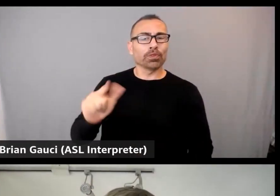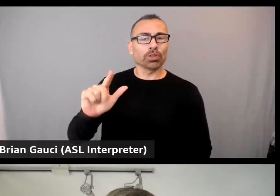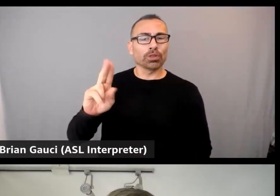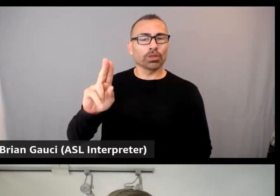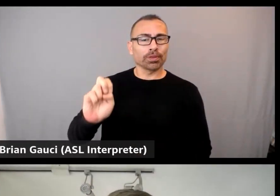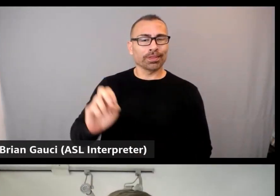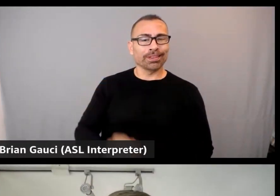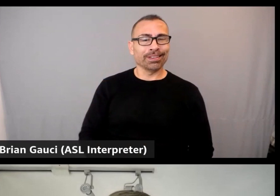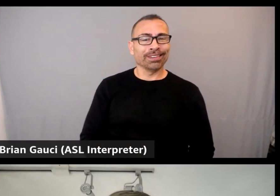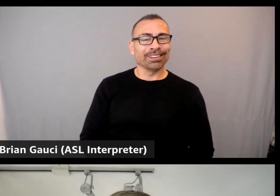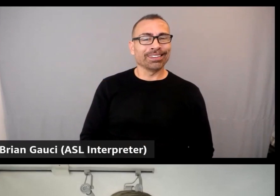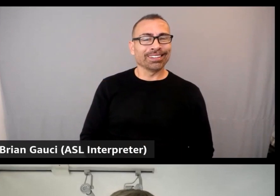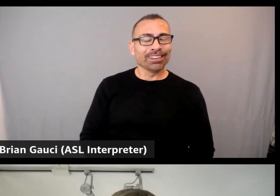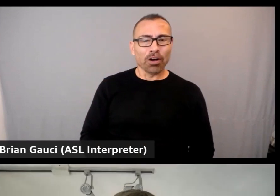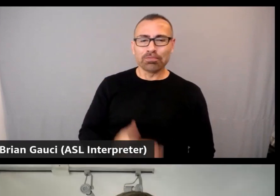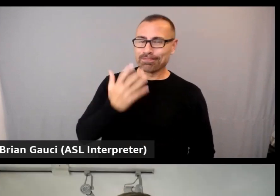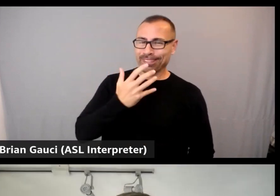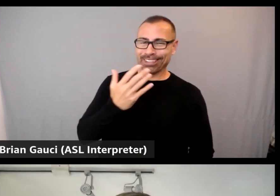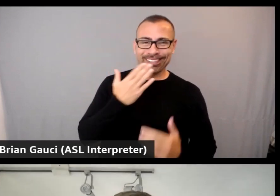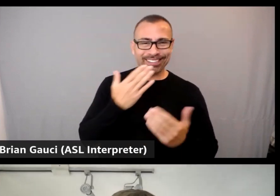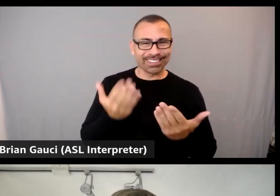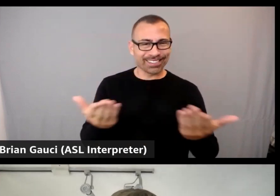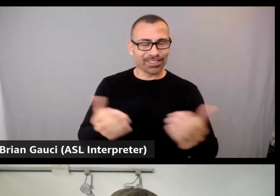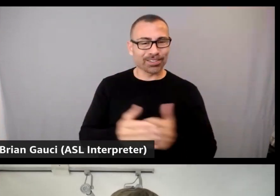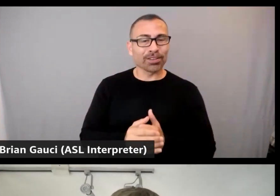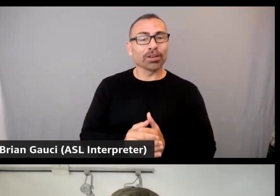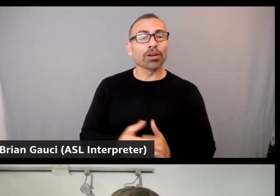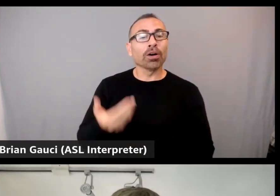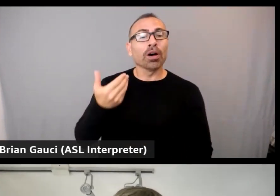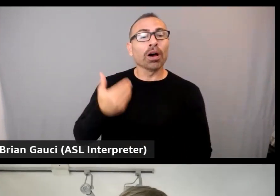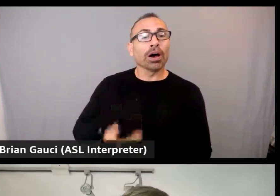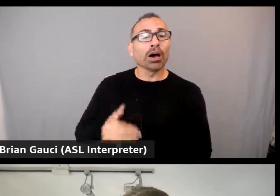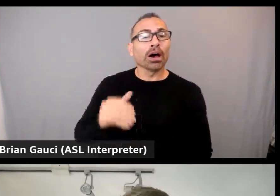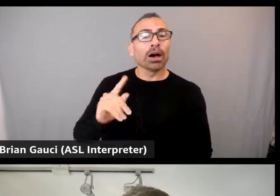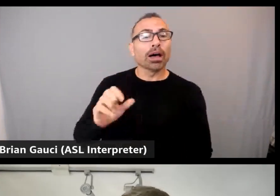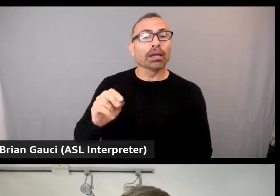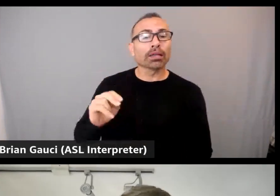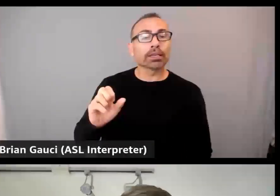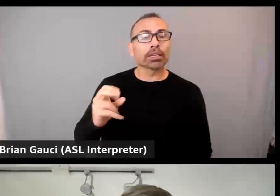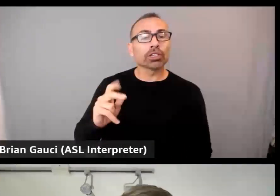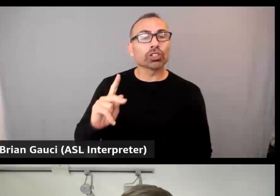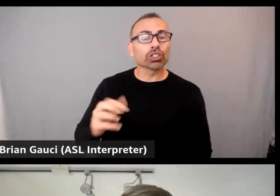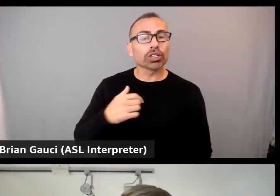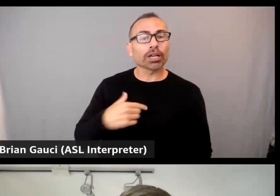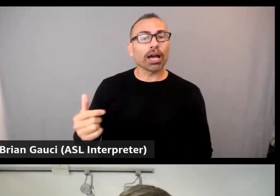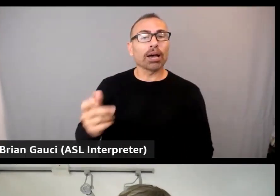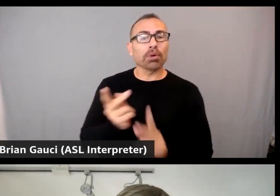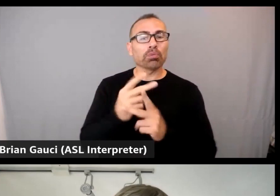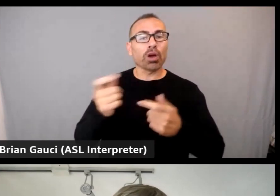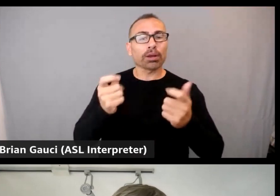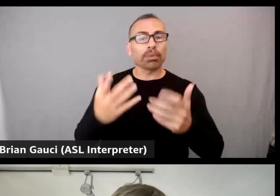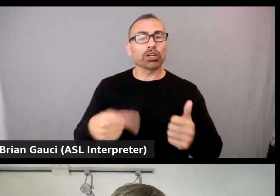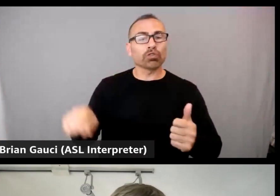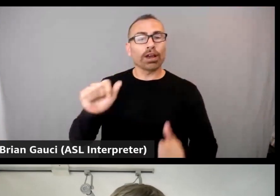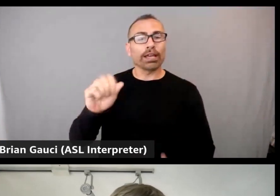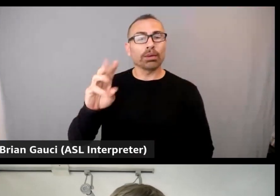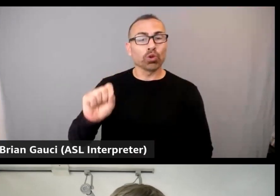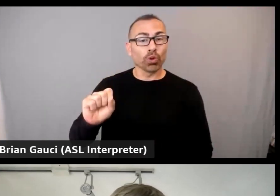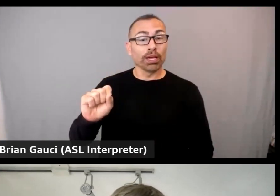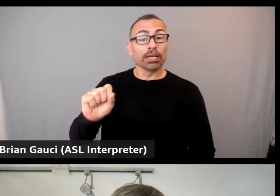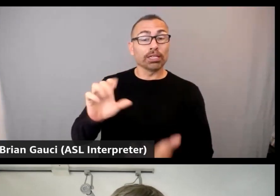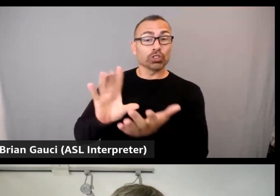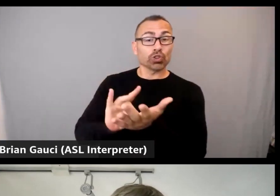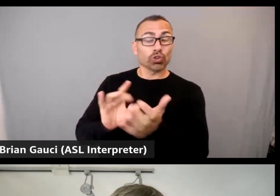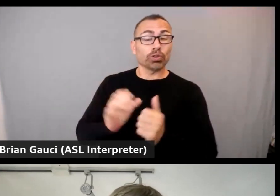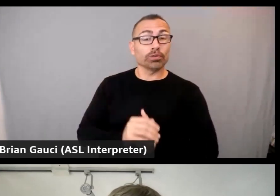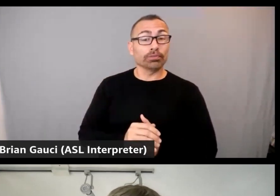Thanks, Jordan. Thanks, Jillian. My name is Kinshuk Pahare. I'm a principal product manager on AWS Glue. And primarily, I